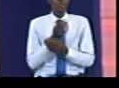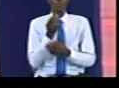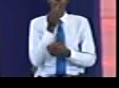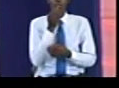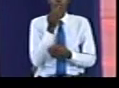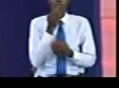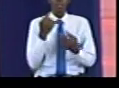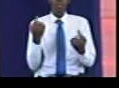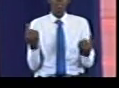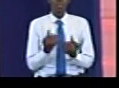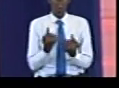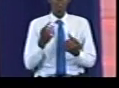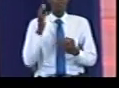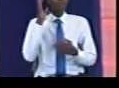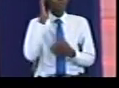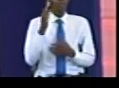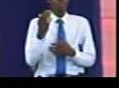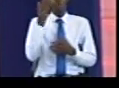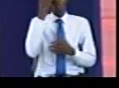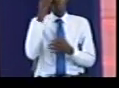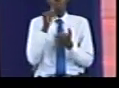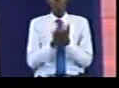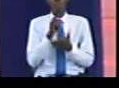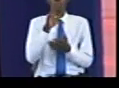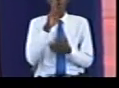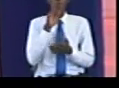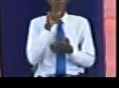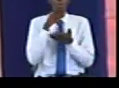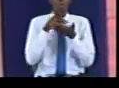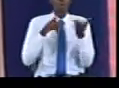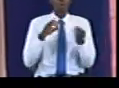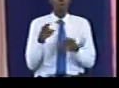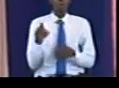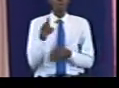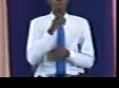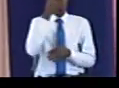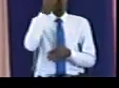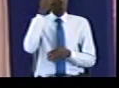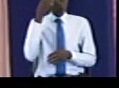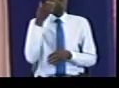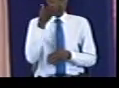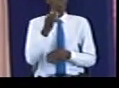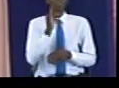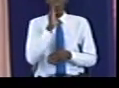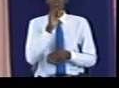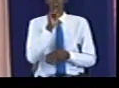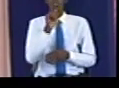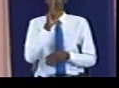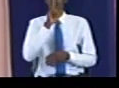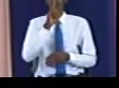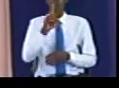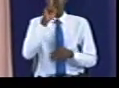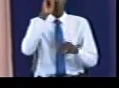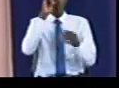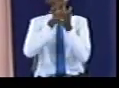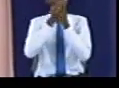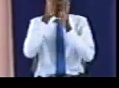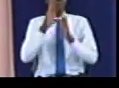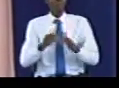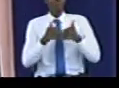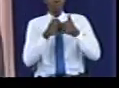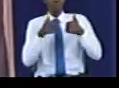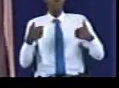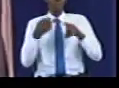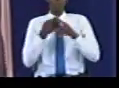about in sinful ways, they will know you are not part of them, because there's the true believer separation from the